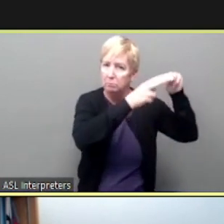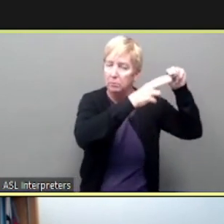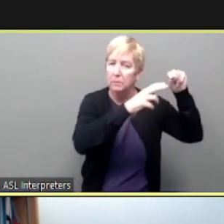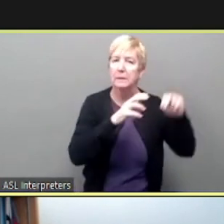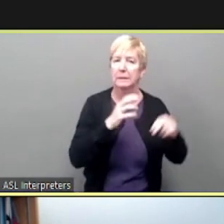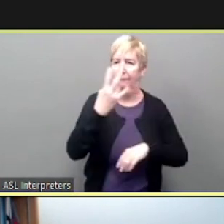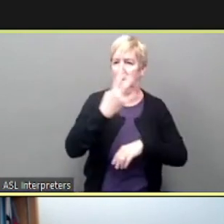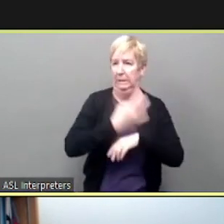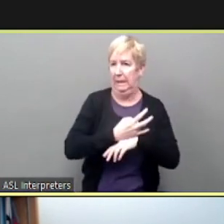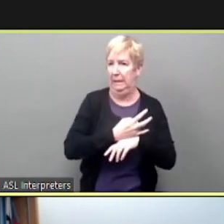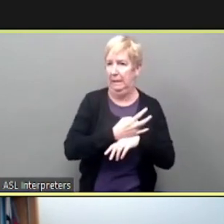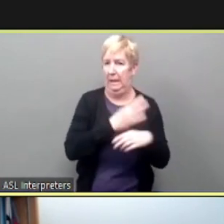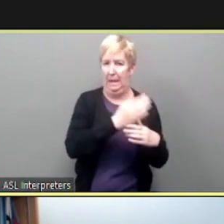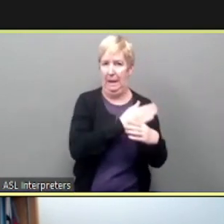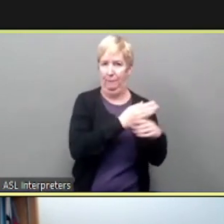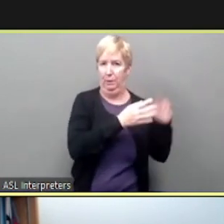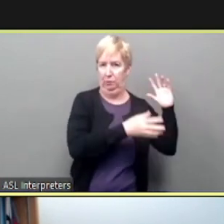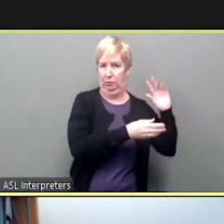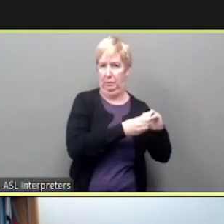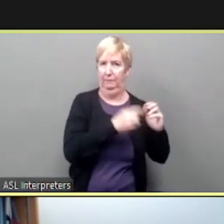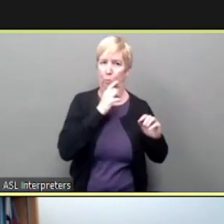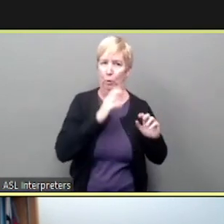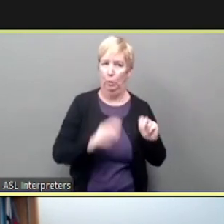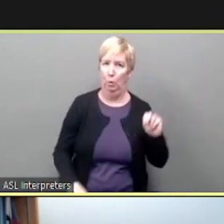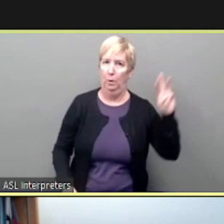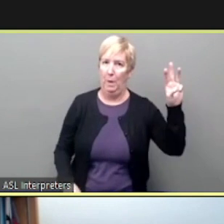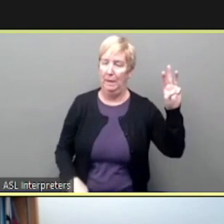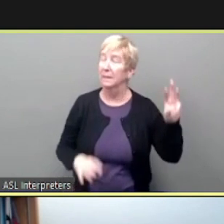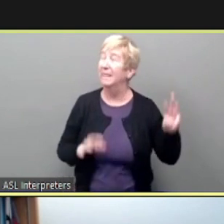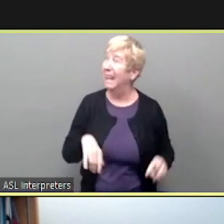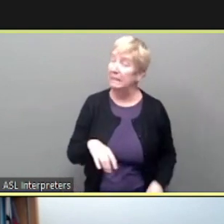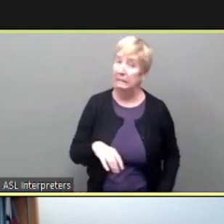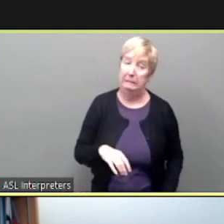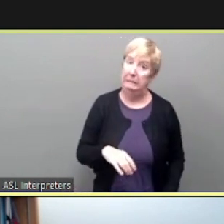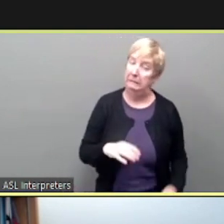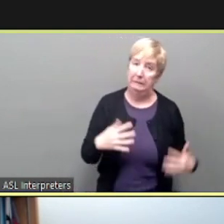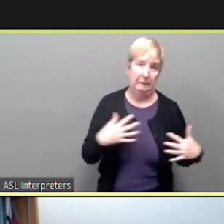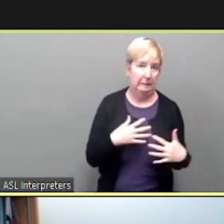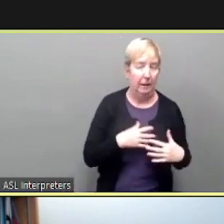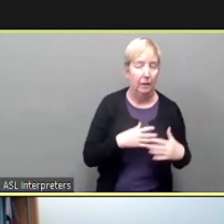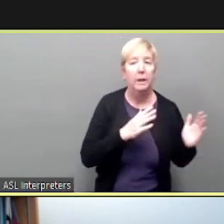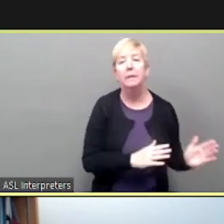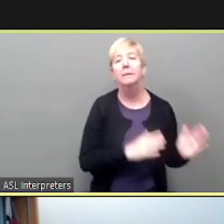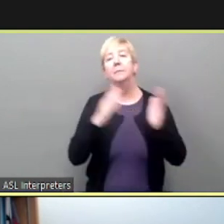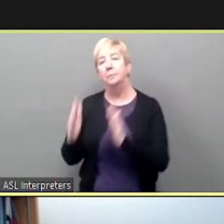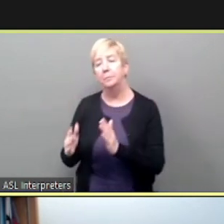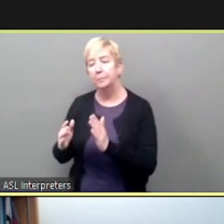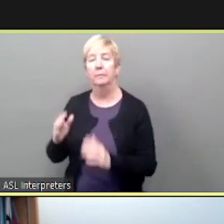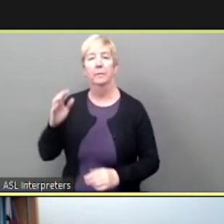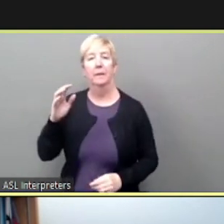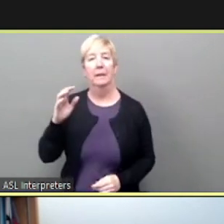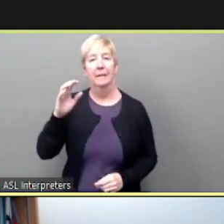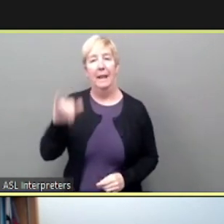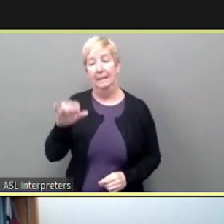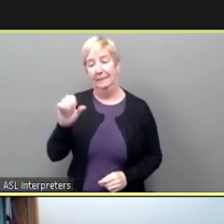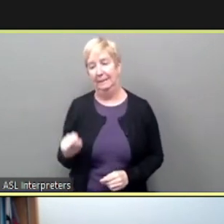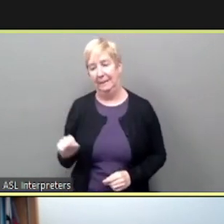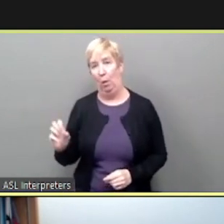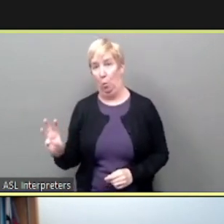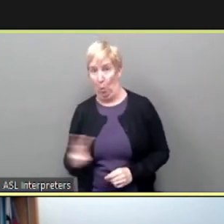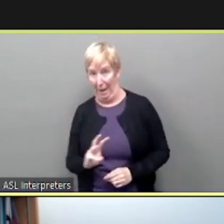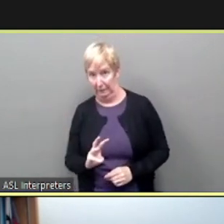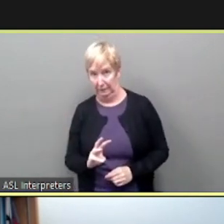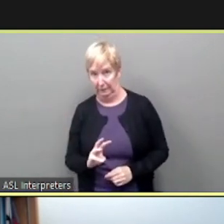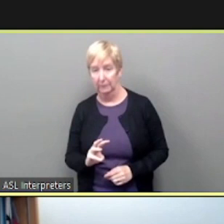region, which is very, very concerning. Over on the right-hand side is the Southwest region, where we